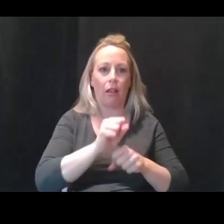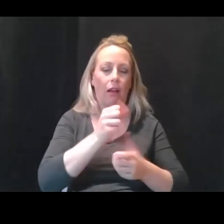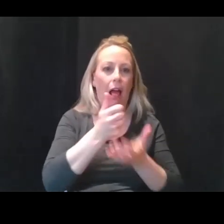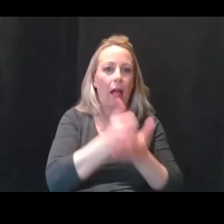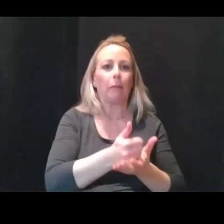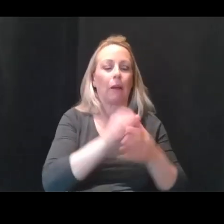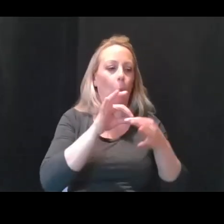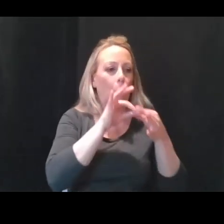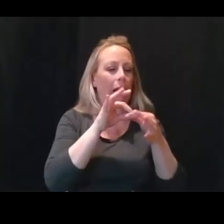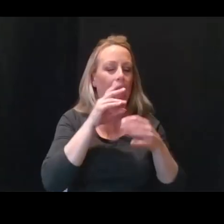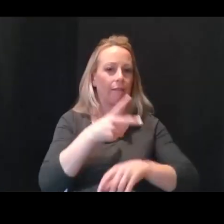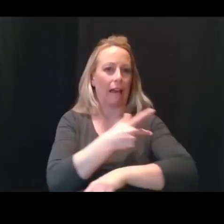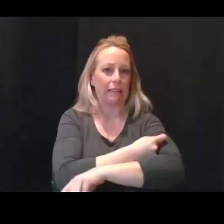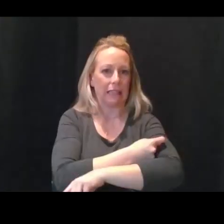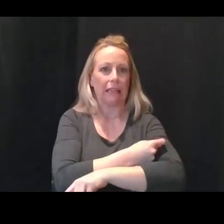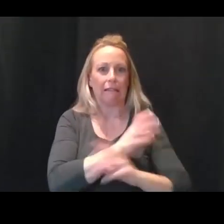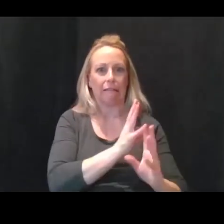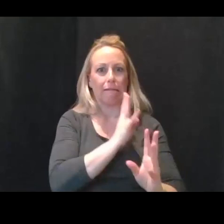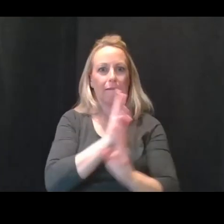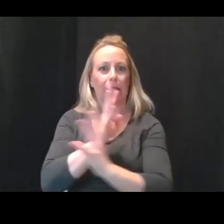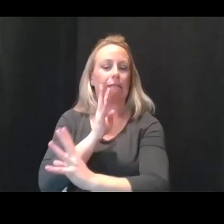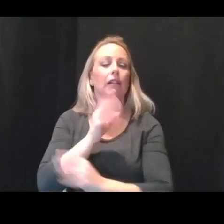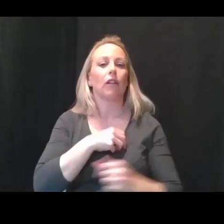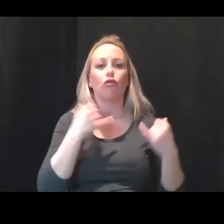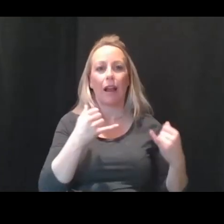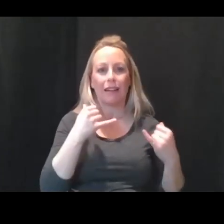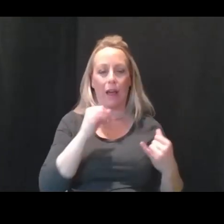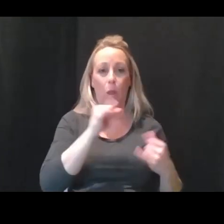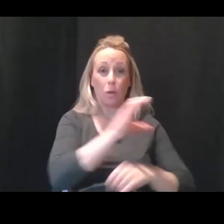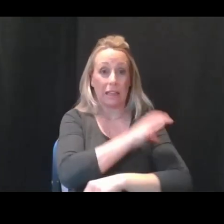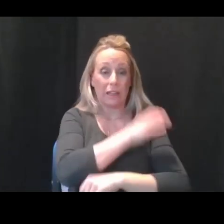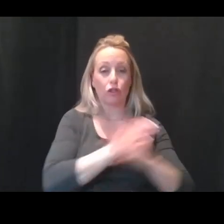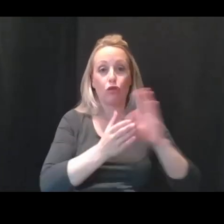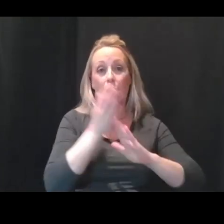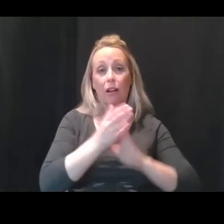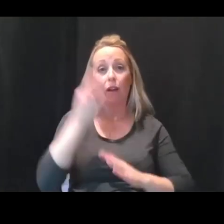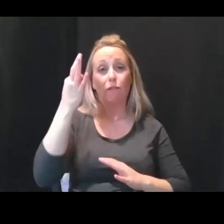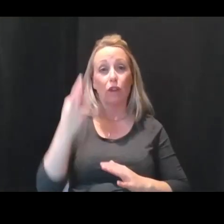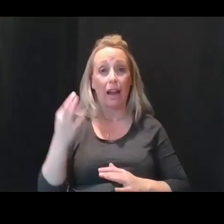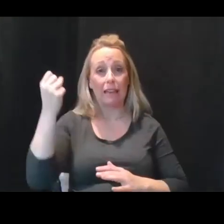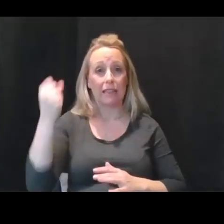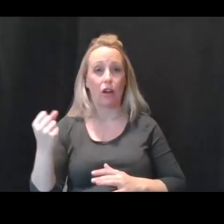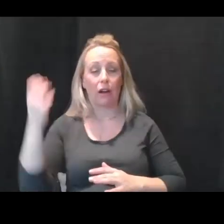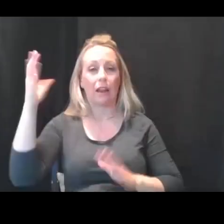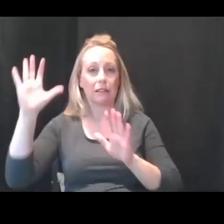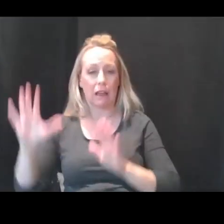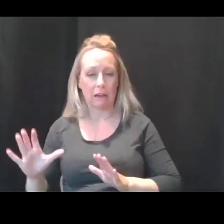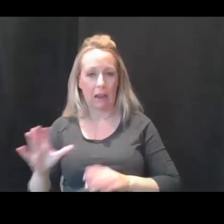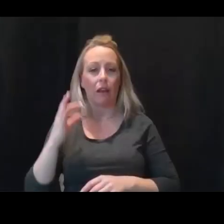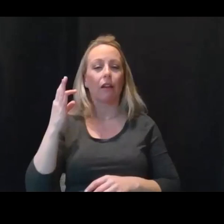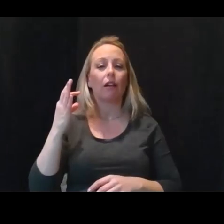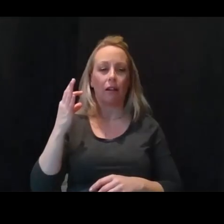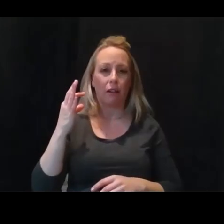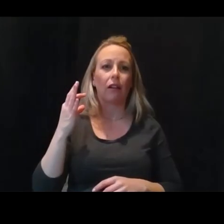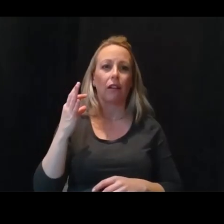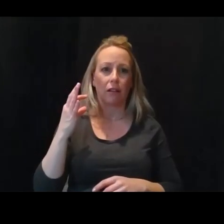vaccine. Right now, those clinics are running on Fridays, Saturdays, and Sundays, Friday afternoons, Saturday and Sunday. It